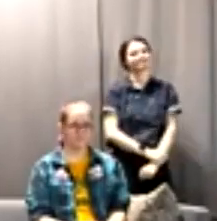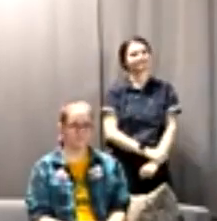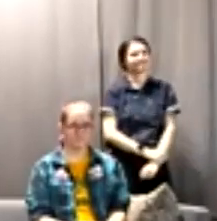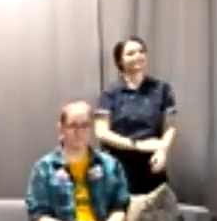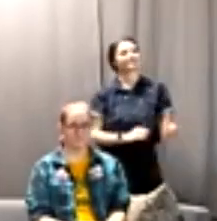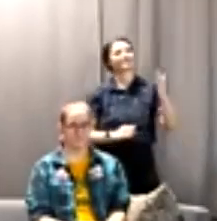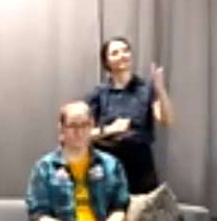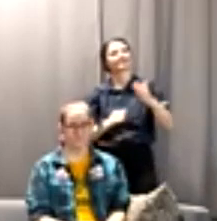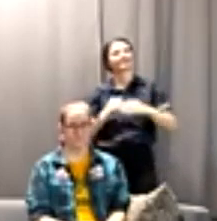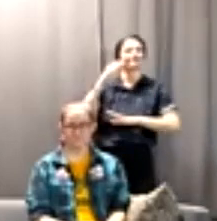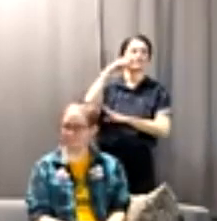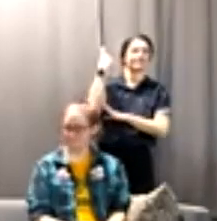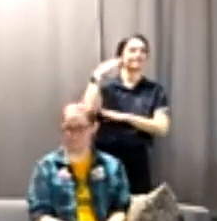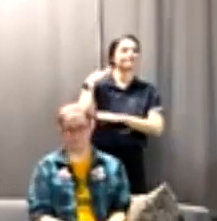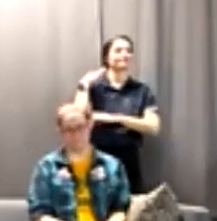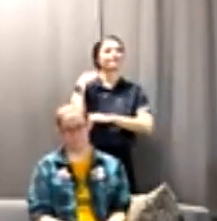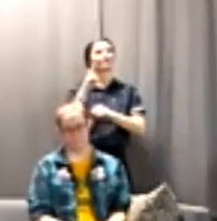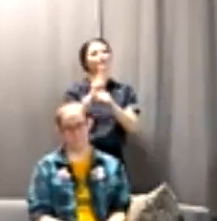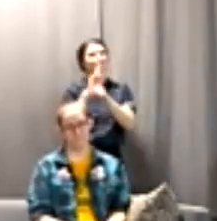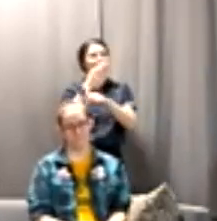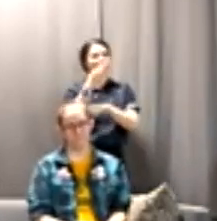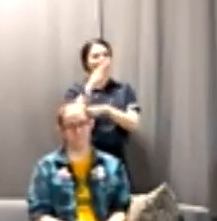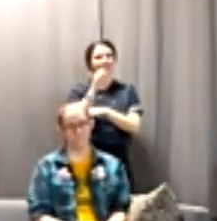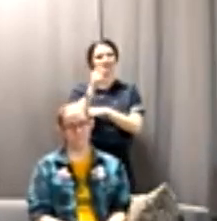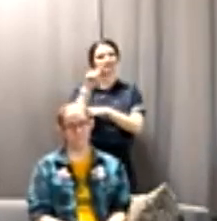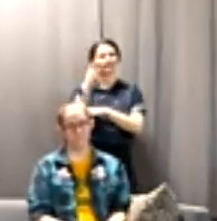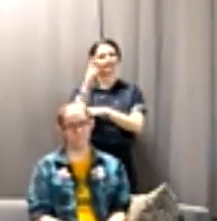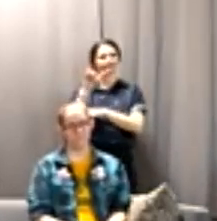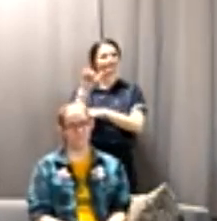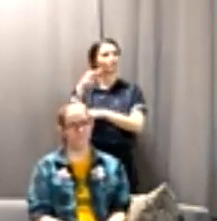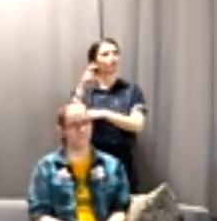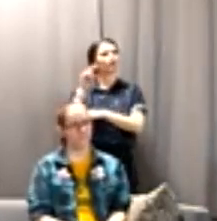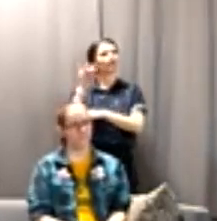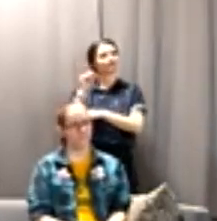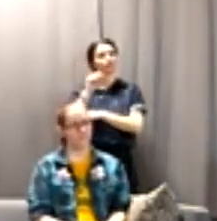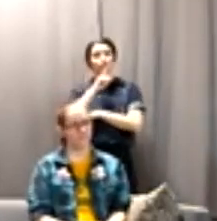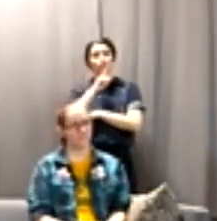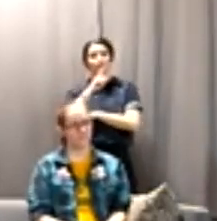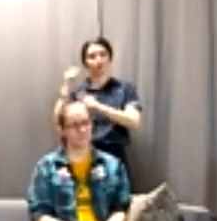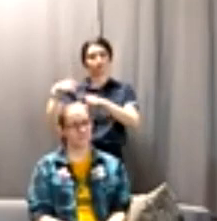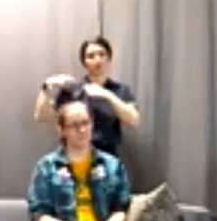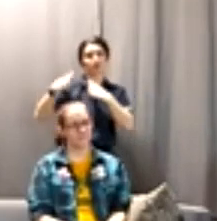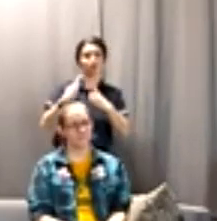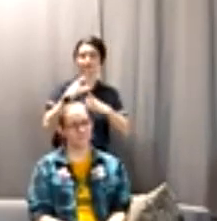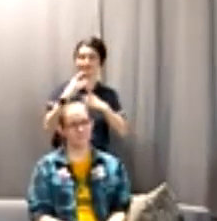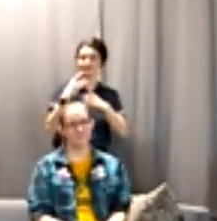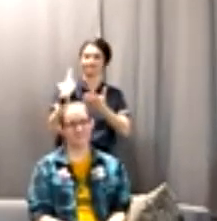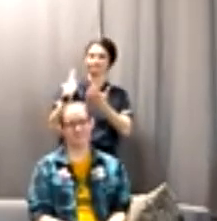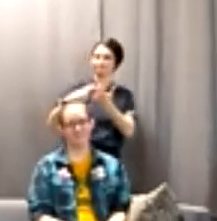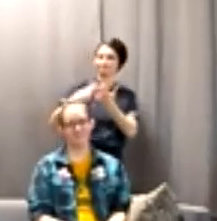Hi, so my name's Ryan. I use he, they pronouns. I've been really liking the discussion on the kind